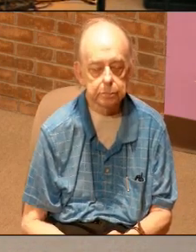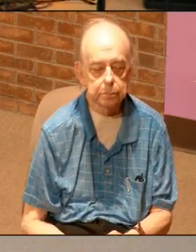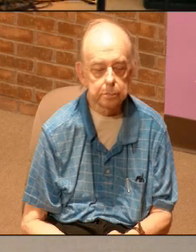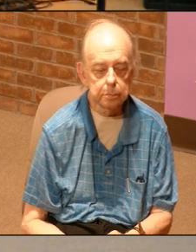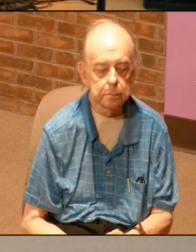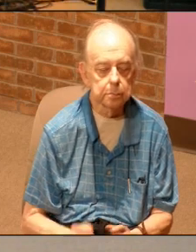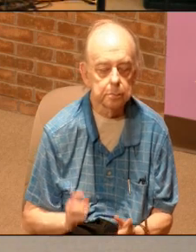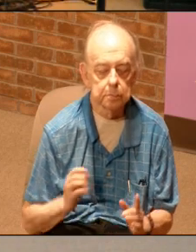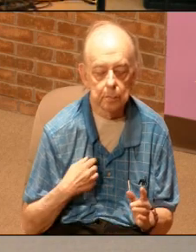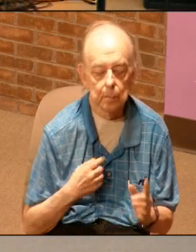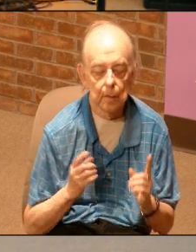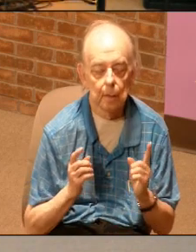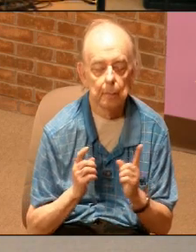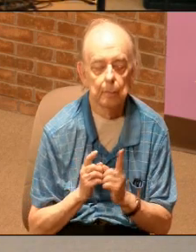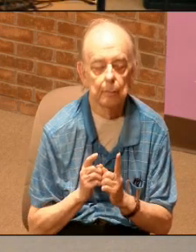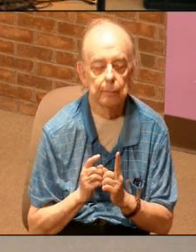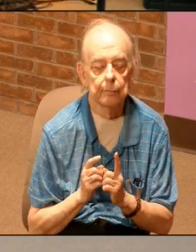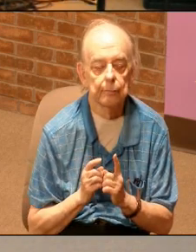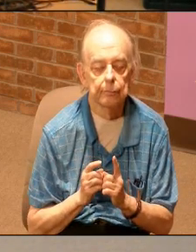I ran into